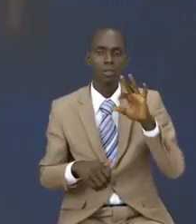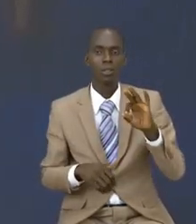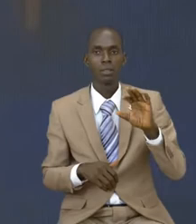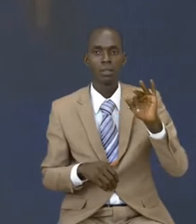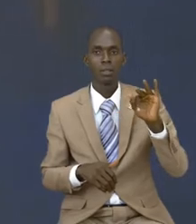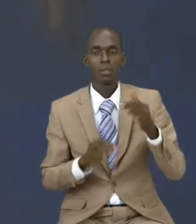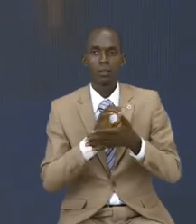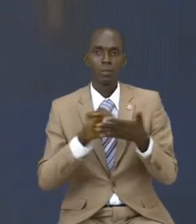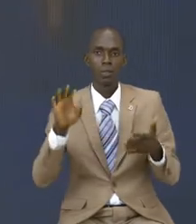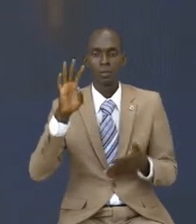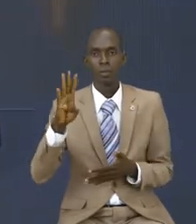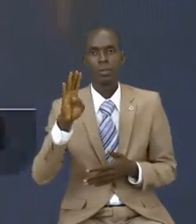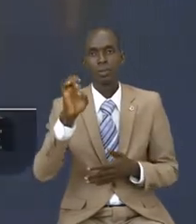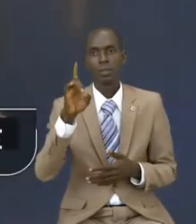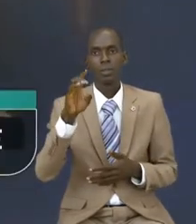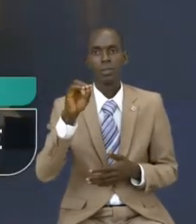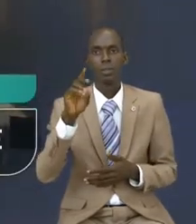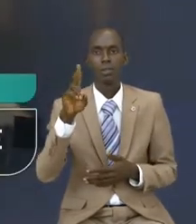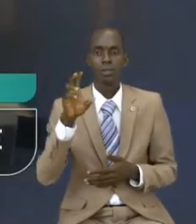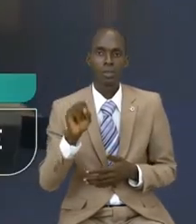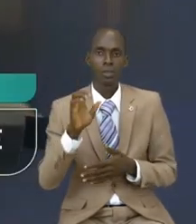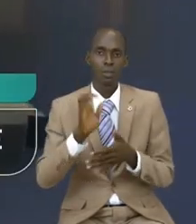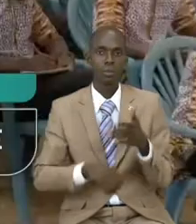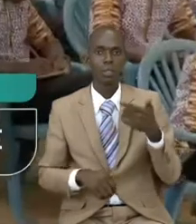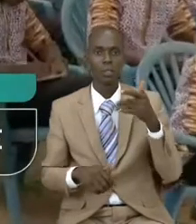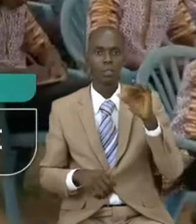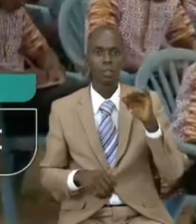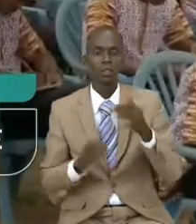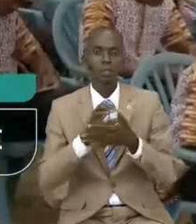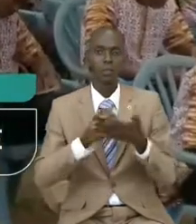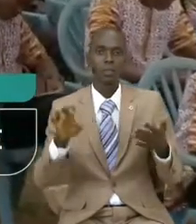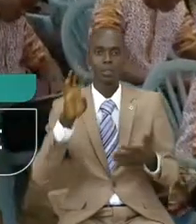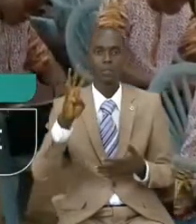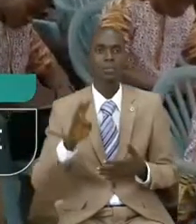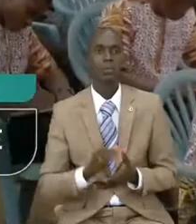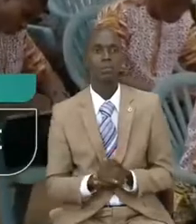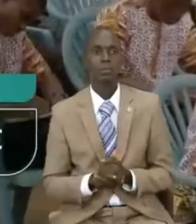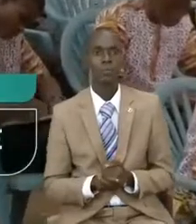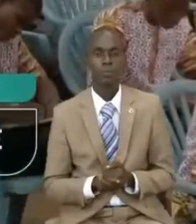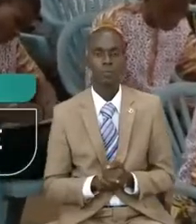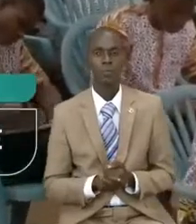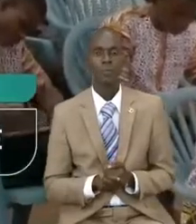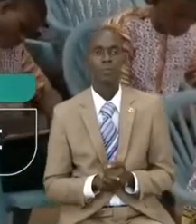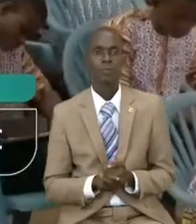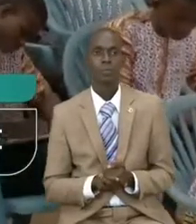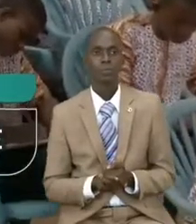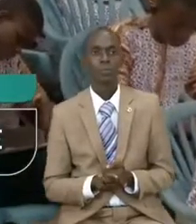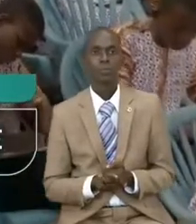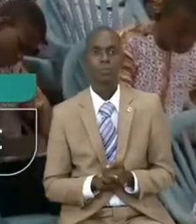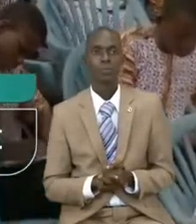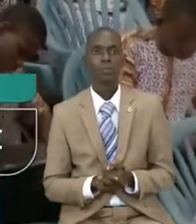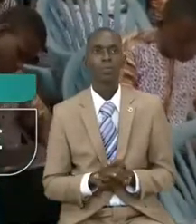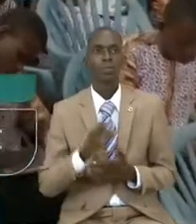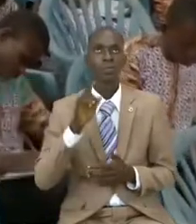verse 4, Exodus chapter 19, we're looking at verse 4. Ye